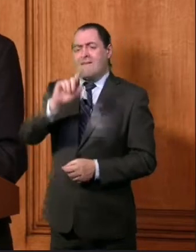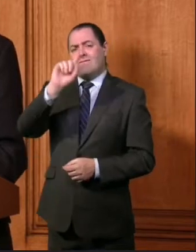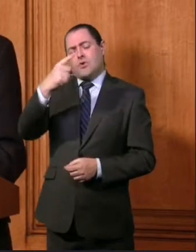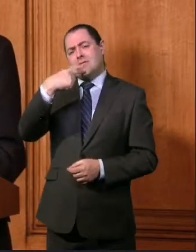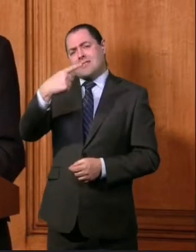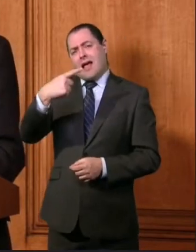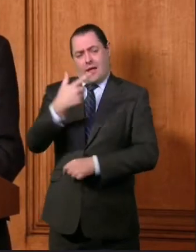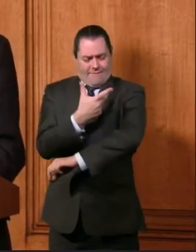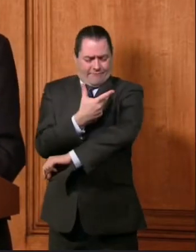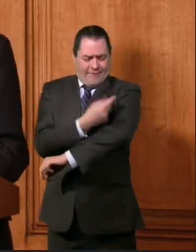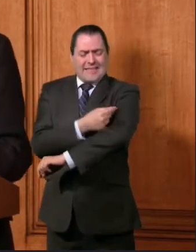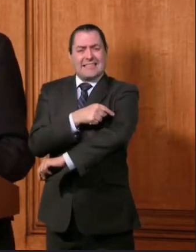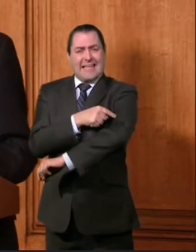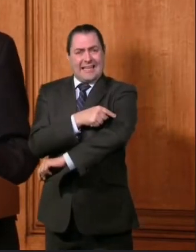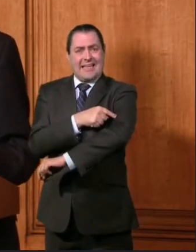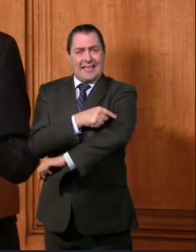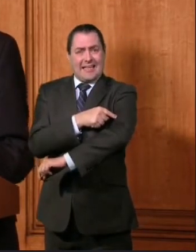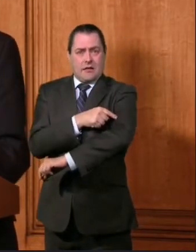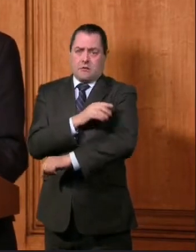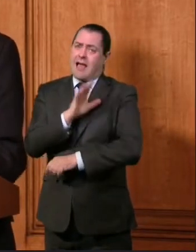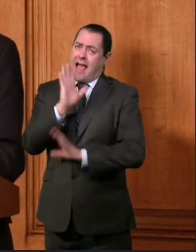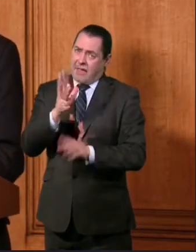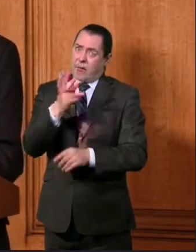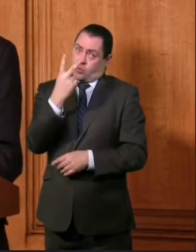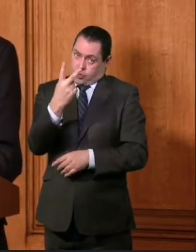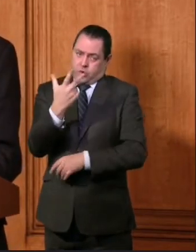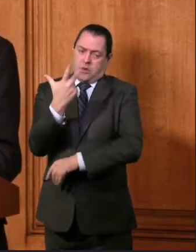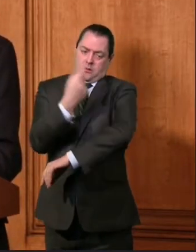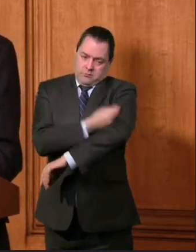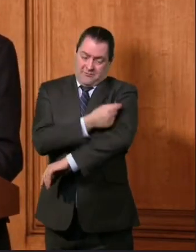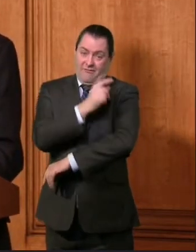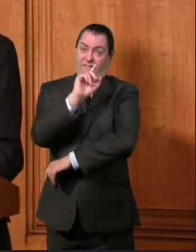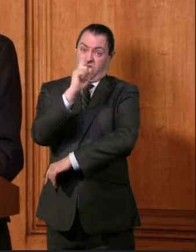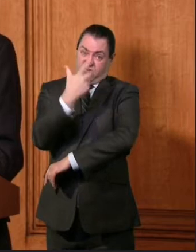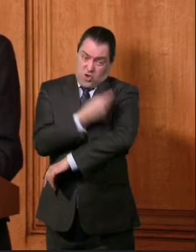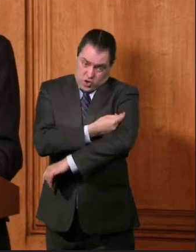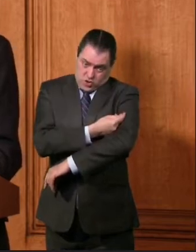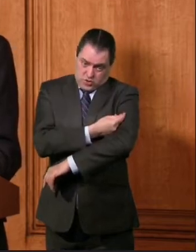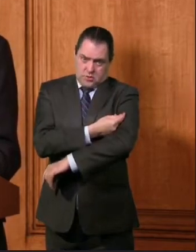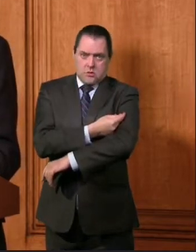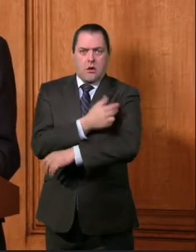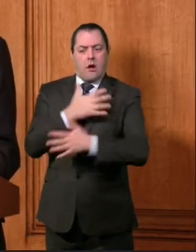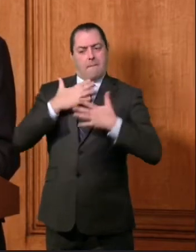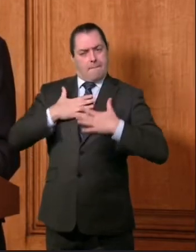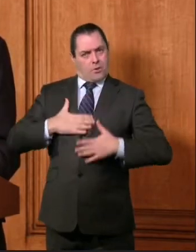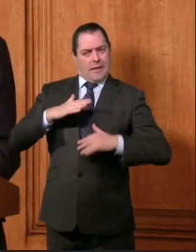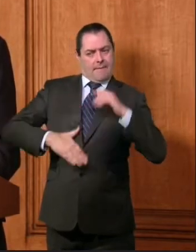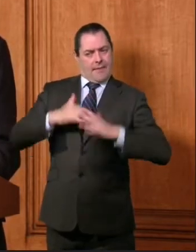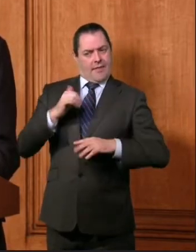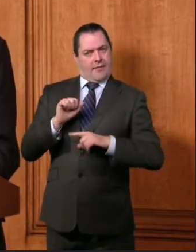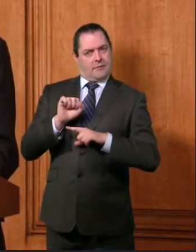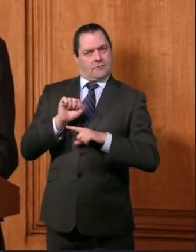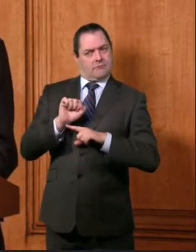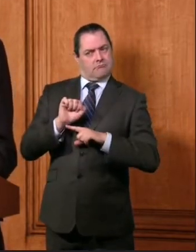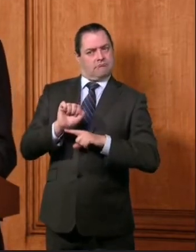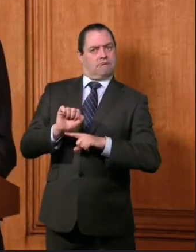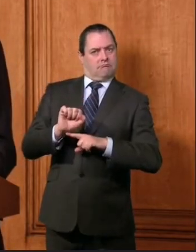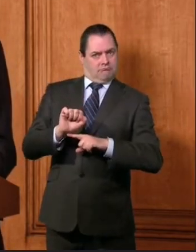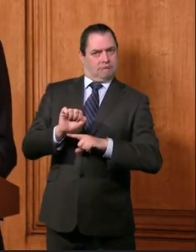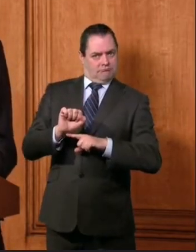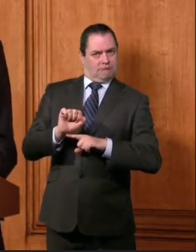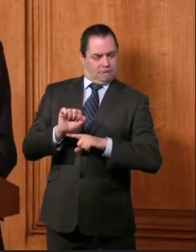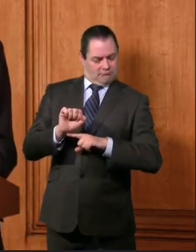2 vaccinations. The first gives the great majority, as far as we can see, of the initial protection, but the second vaccine increases